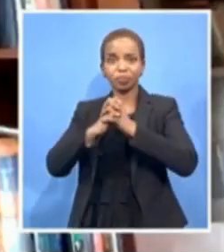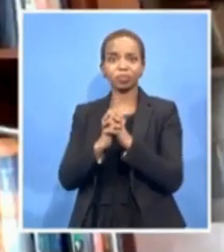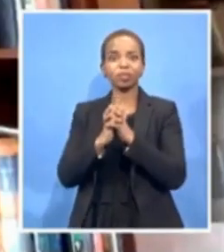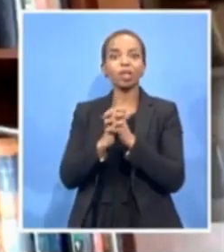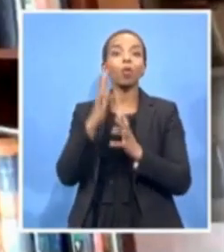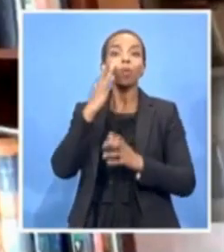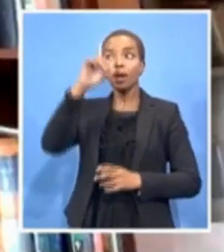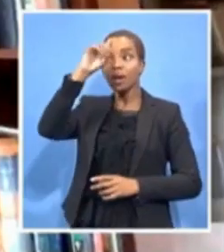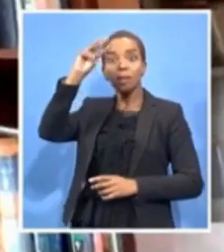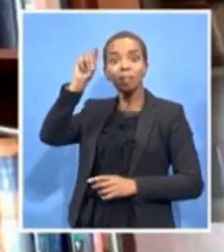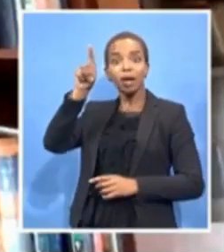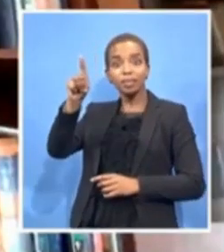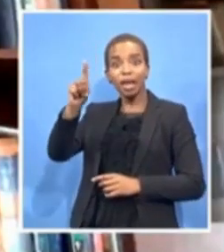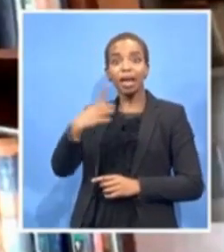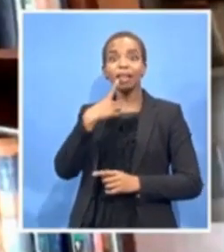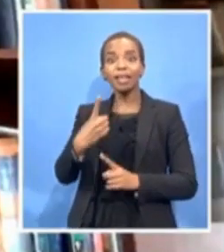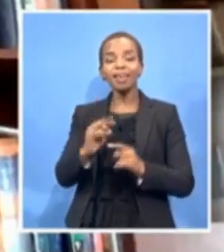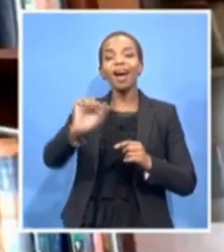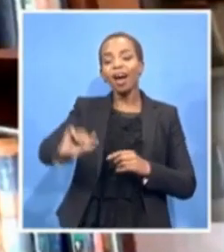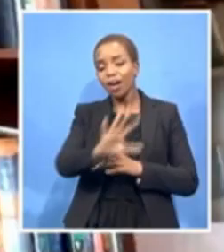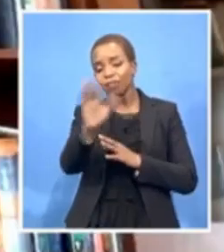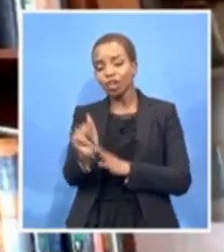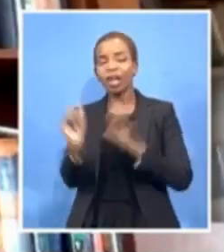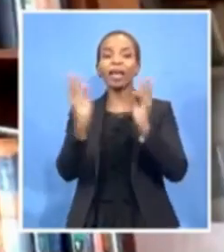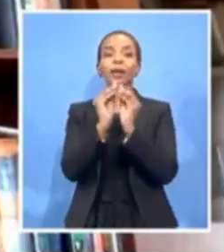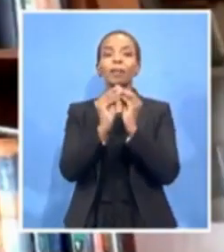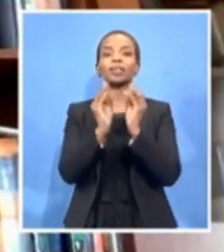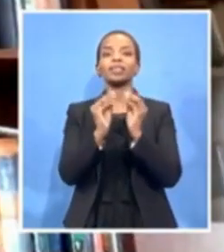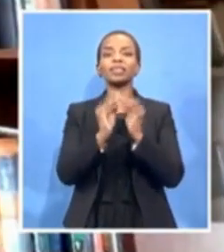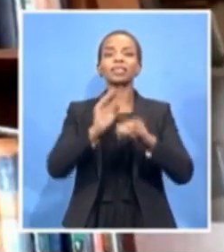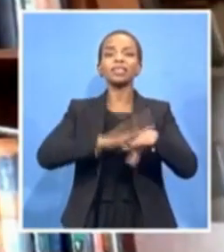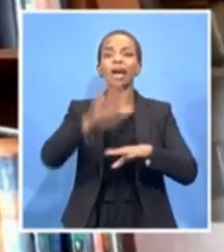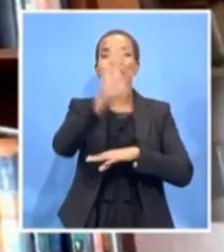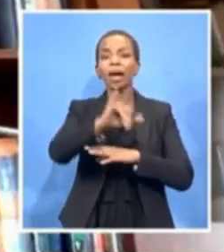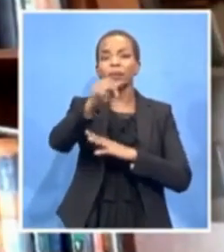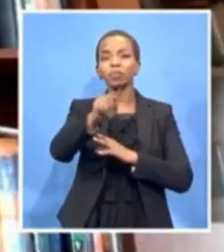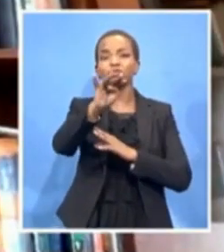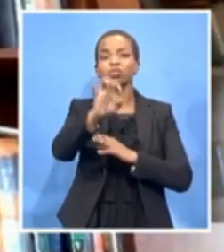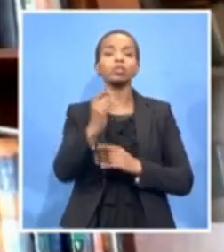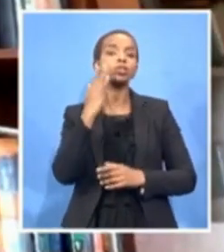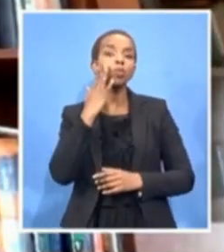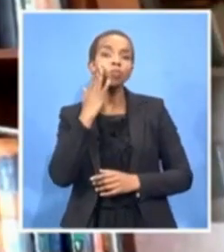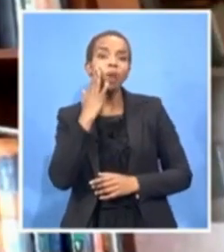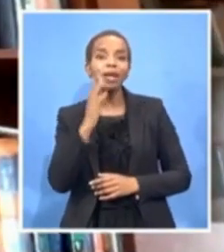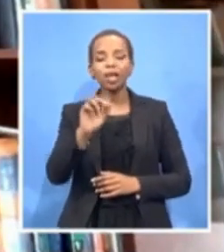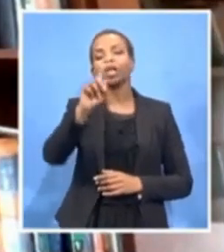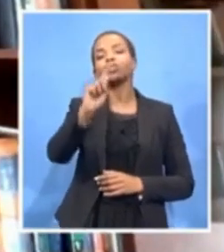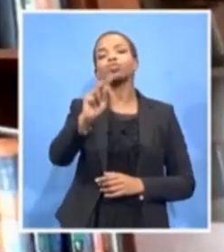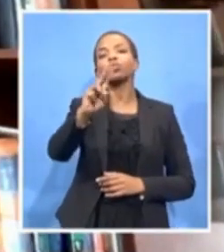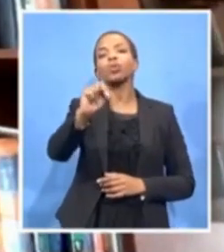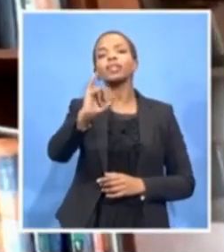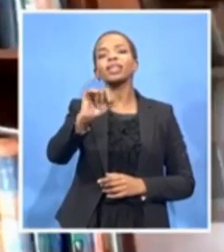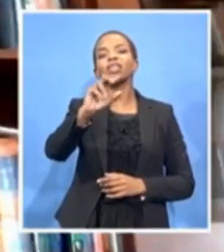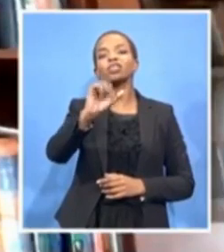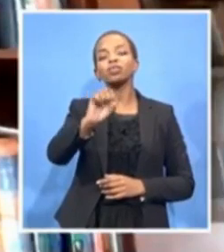in June in Tunis, Tunisia, and sits, Africa celebrates. It celebrates because